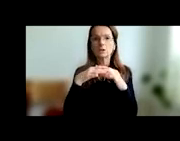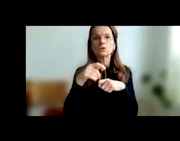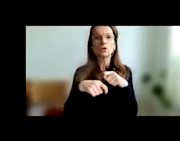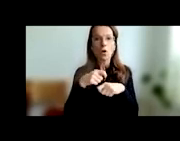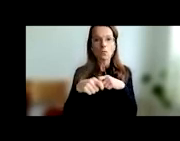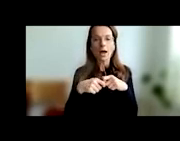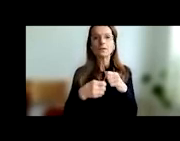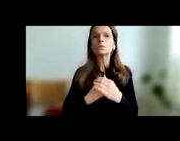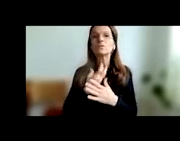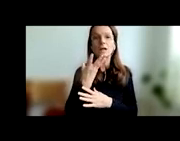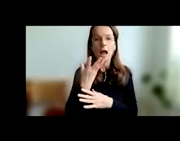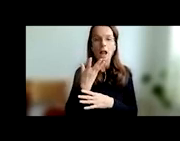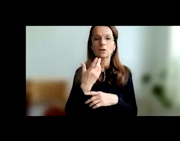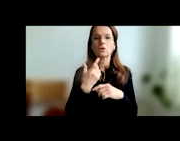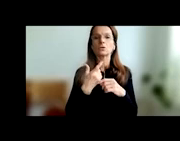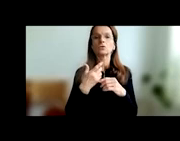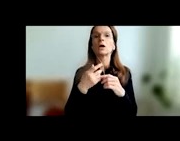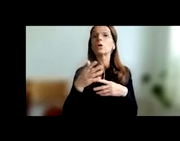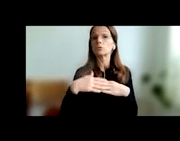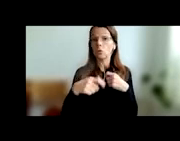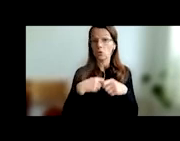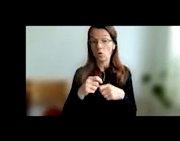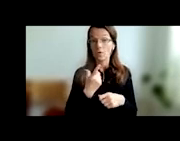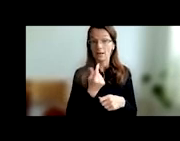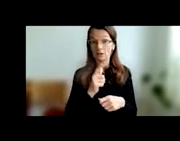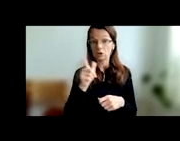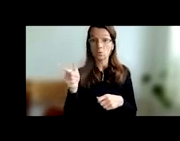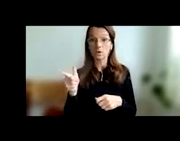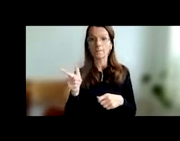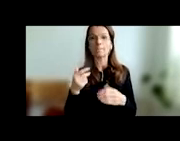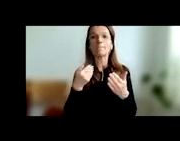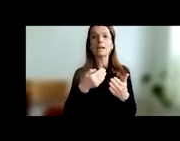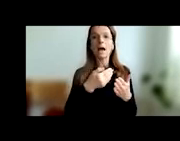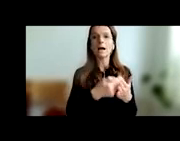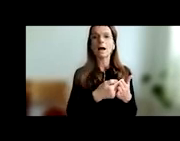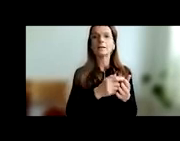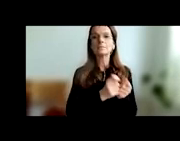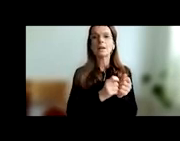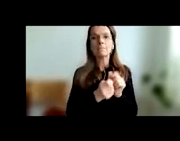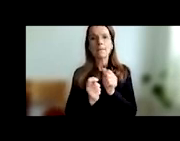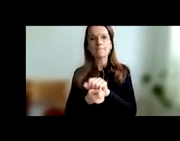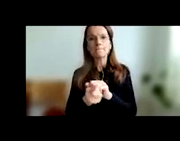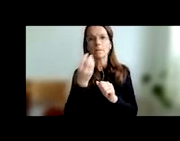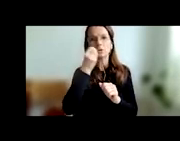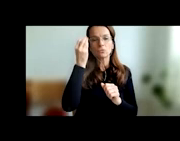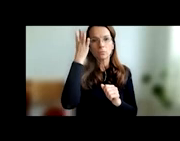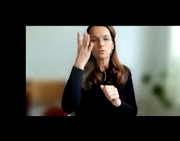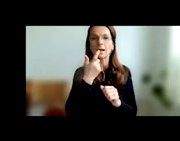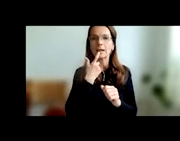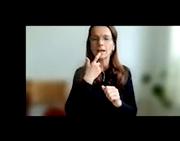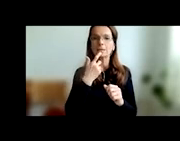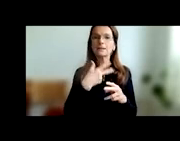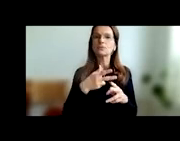for skills are communication, cooperation, creativity, cooperation with others, adaptation